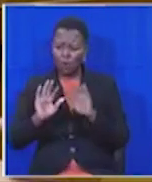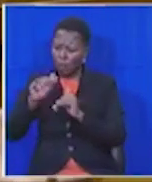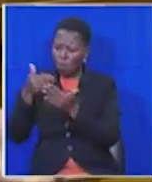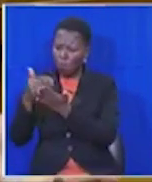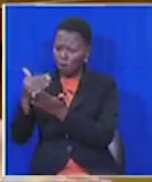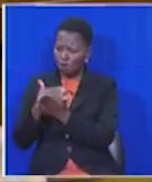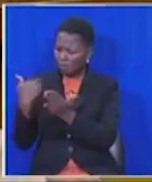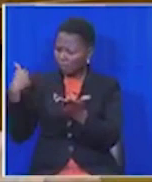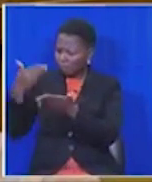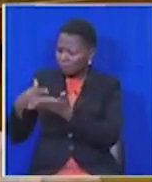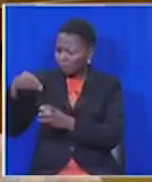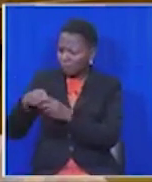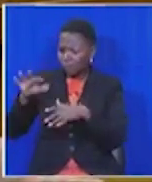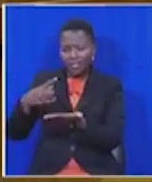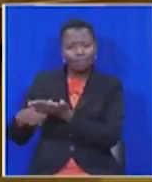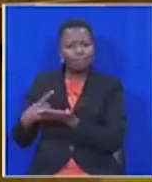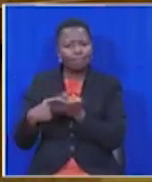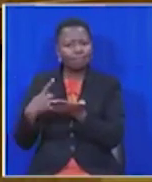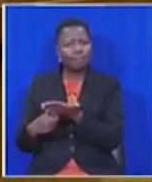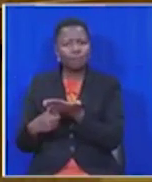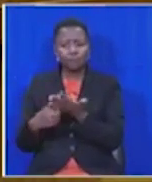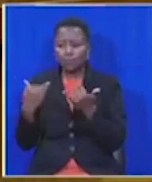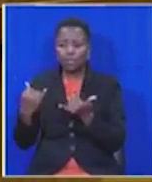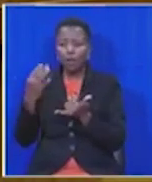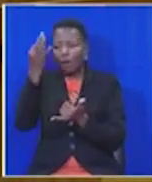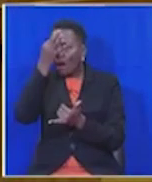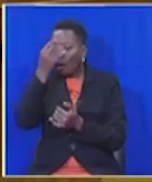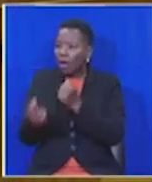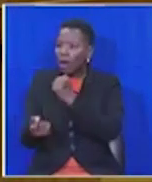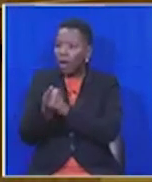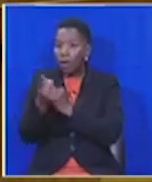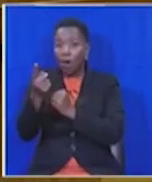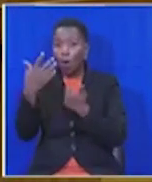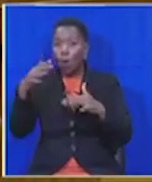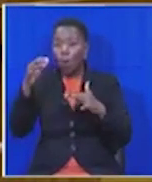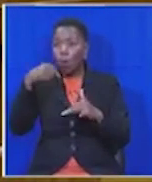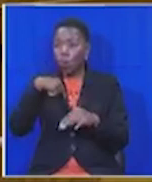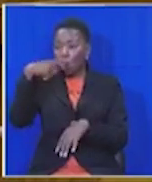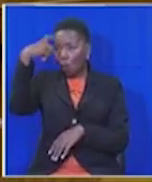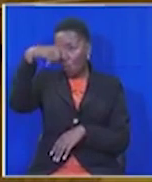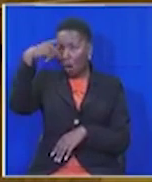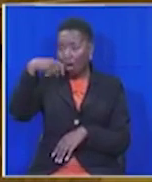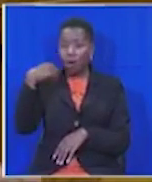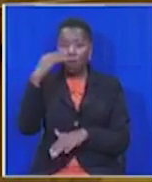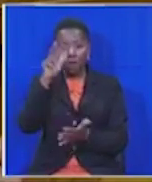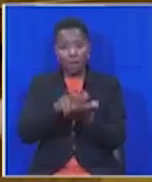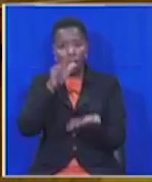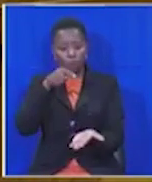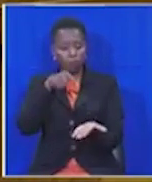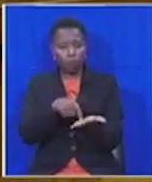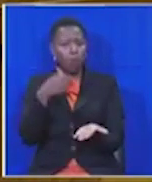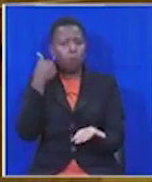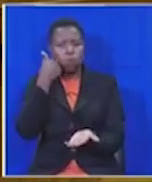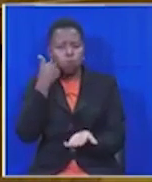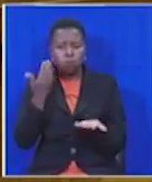been part and parcel of this discussion. Suddenly, you become wiser when we're supposed to adopt the rules of the